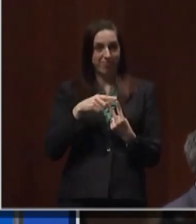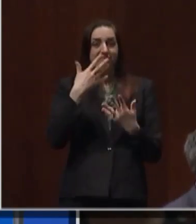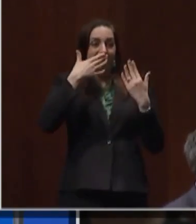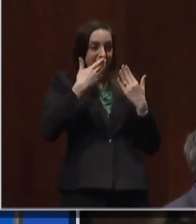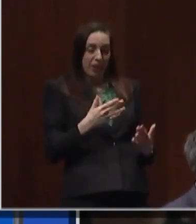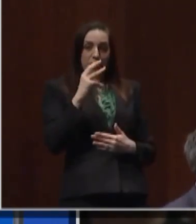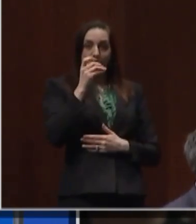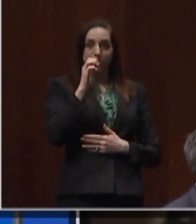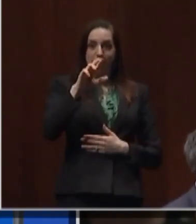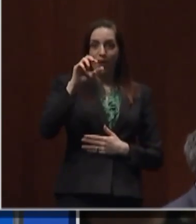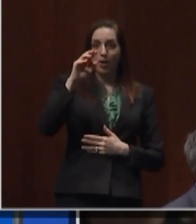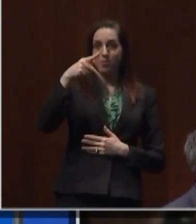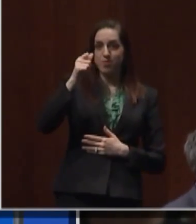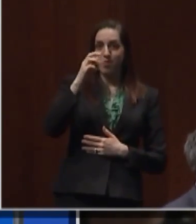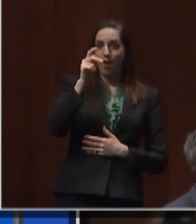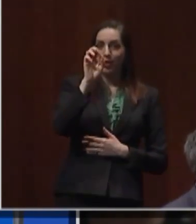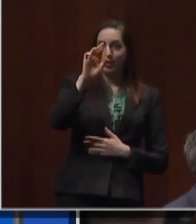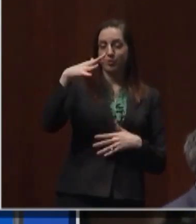Parker.